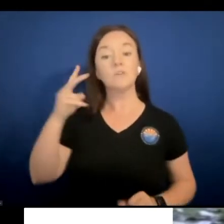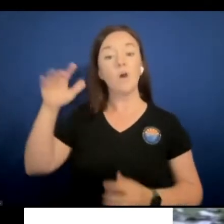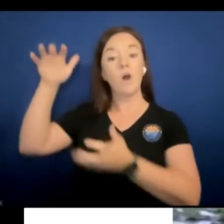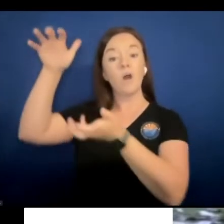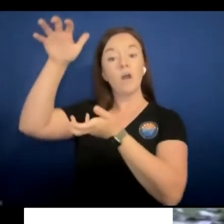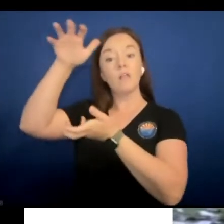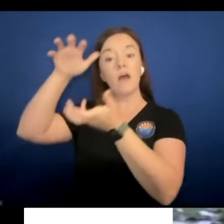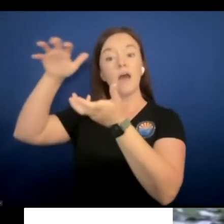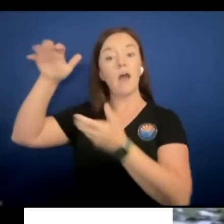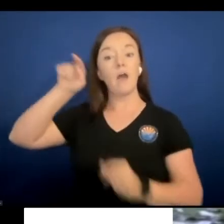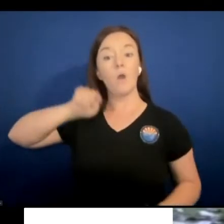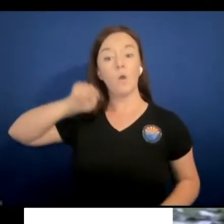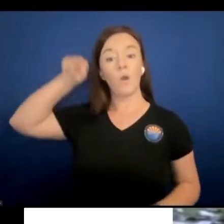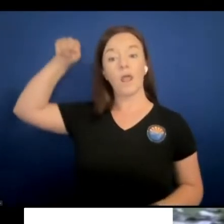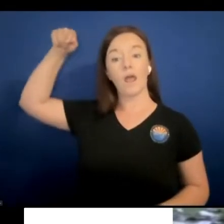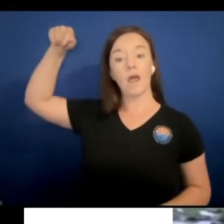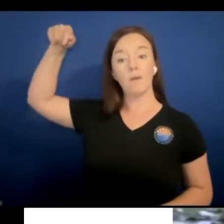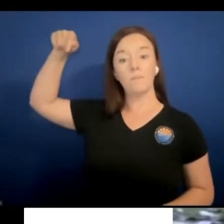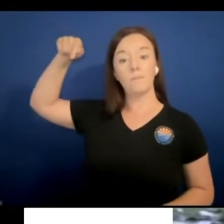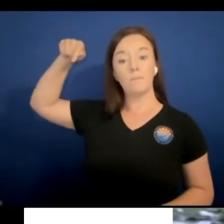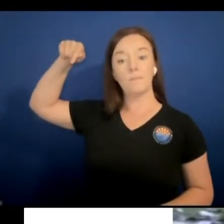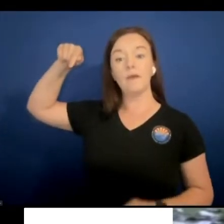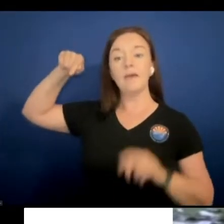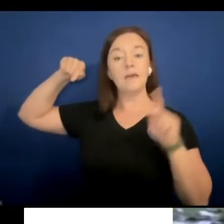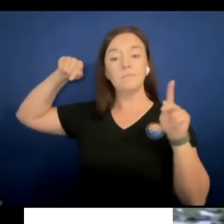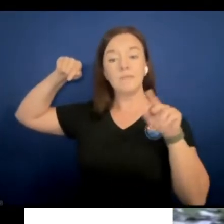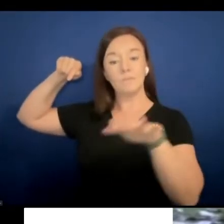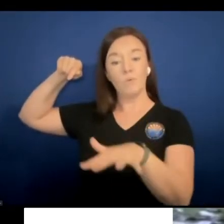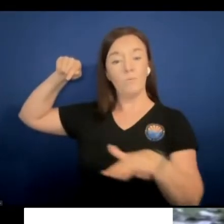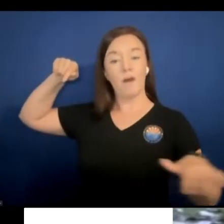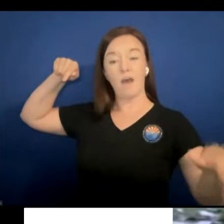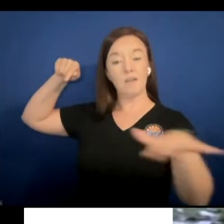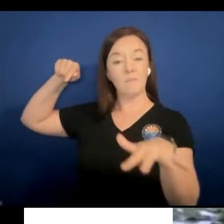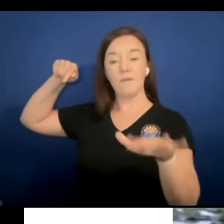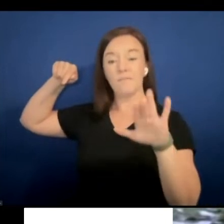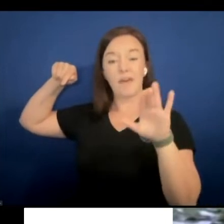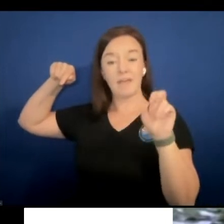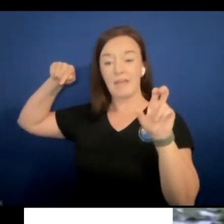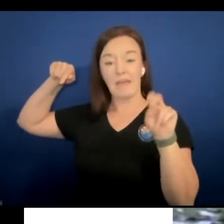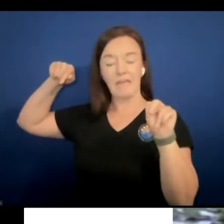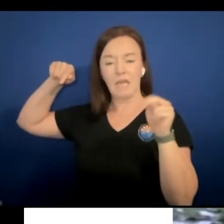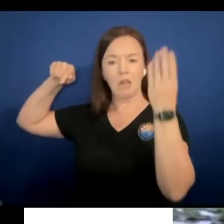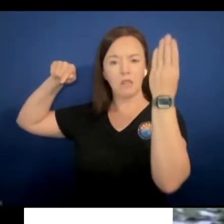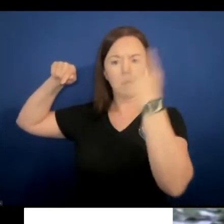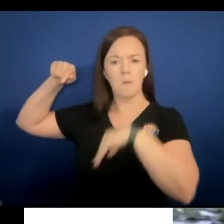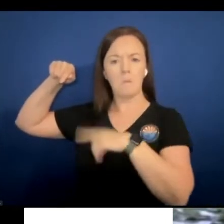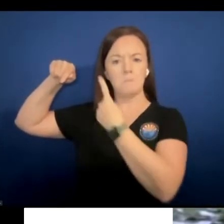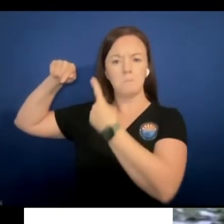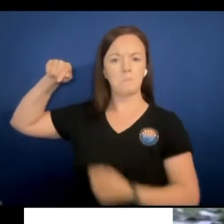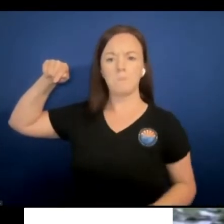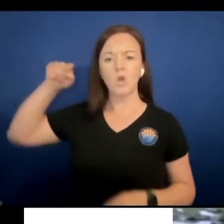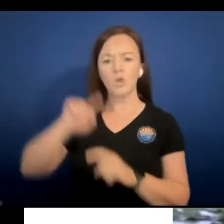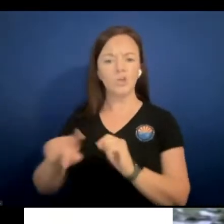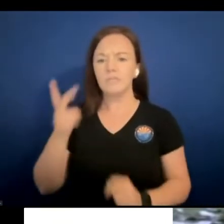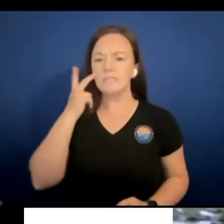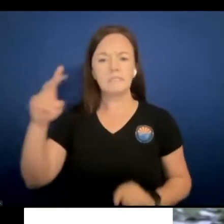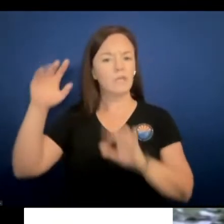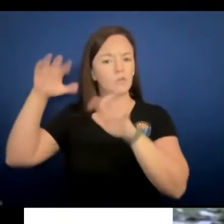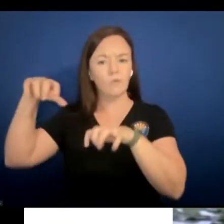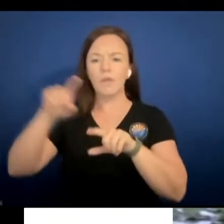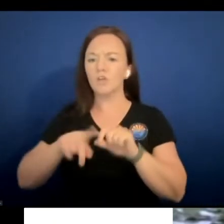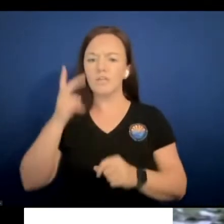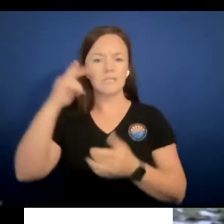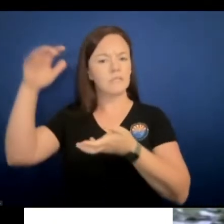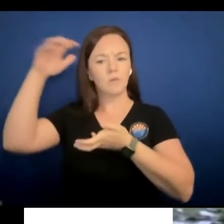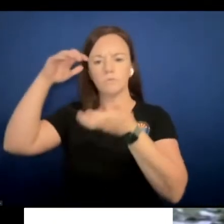in the watershed. The people in the bottom of the watershed could not see the rain that was falling above